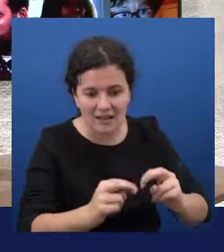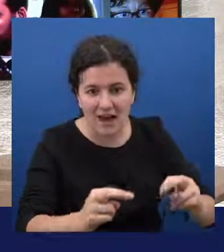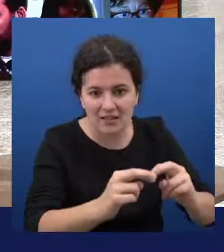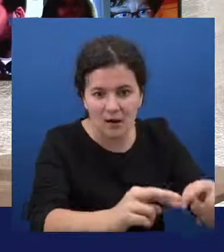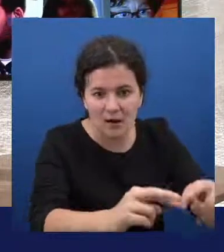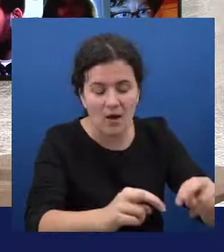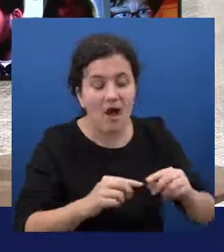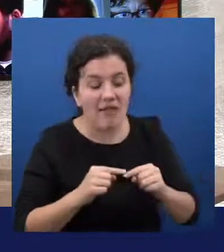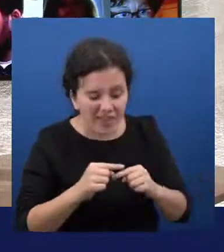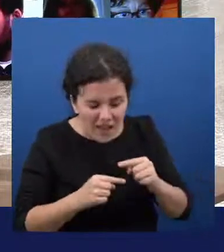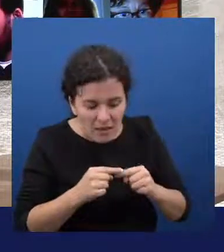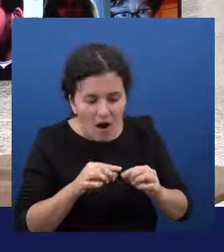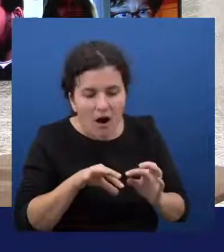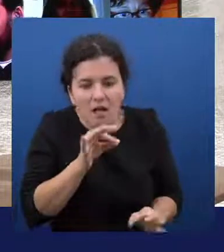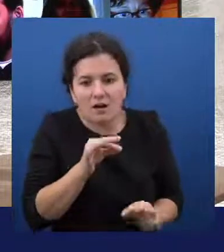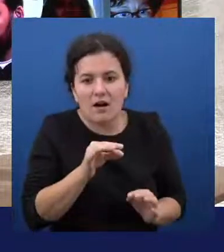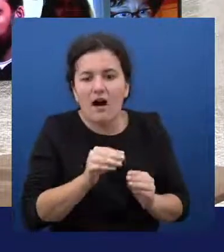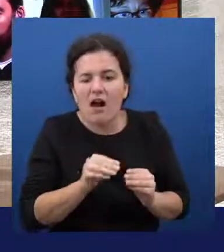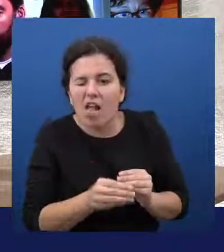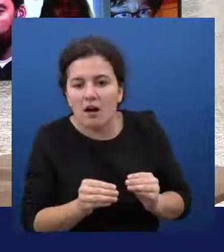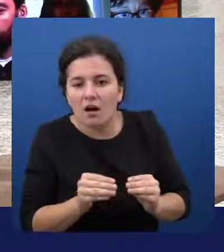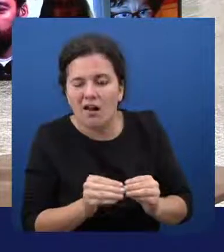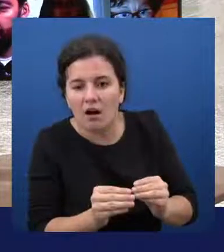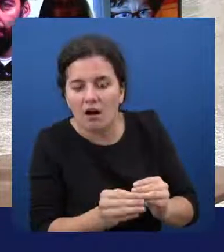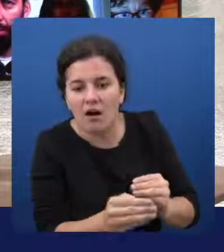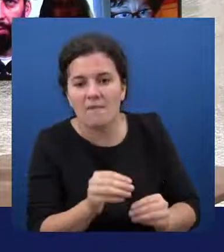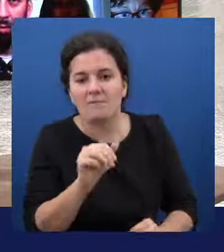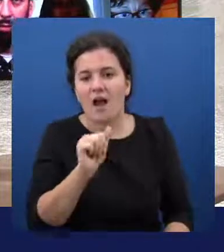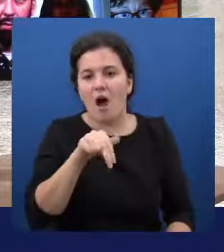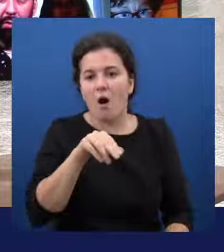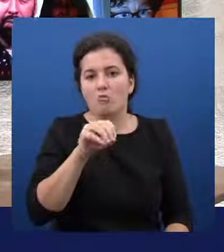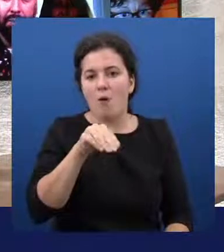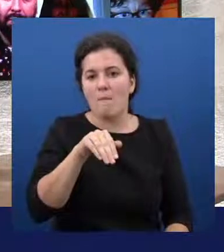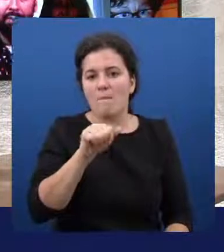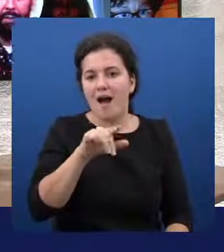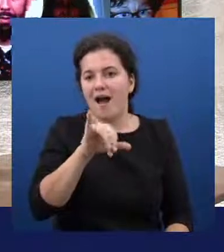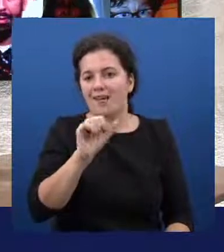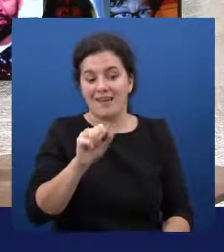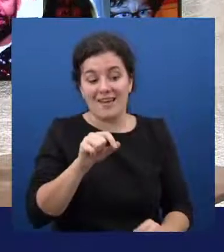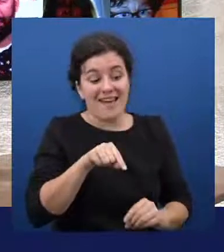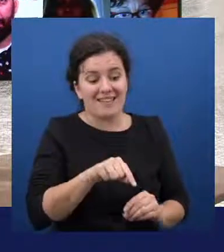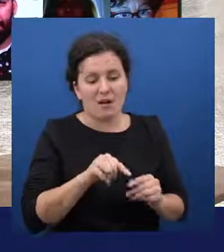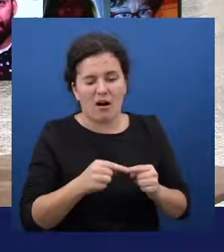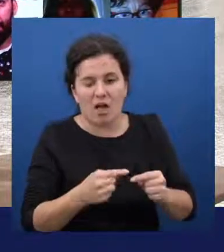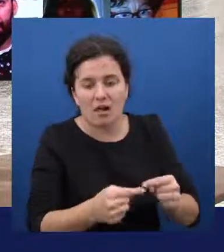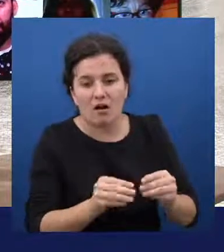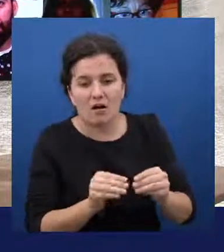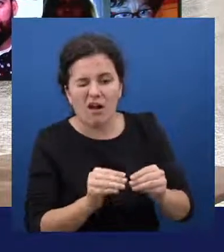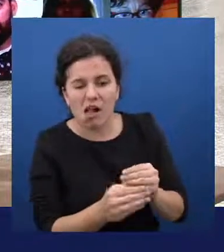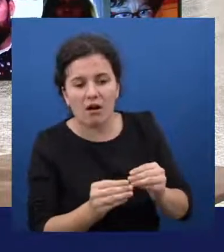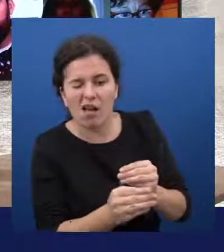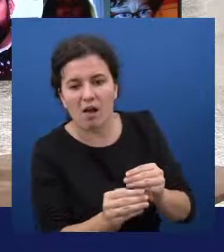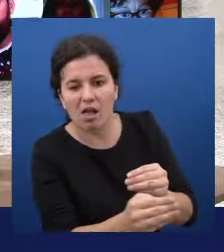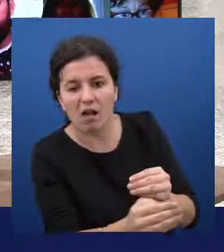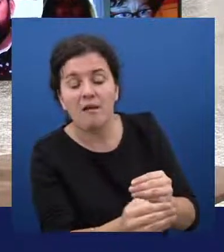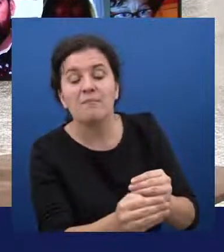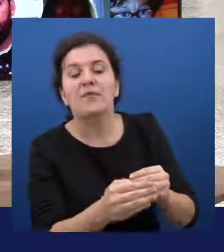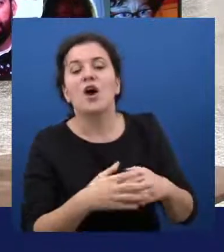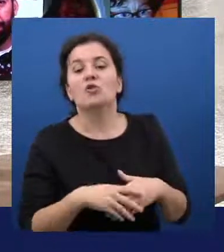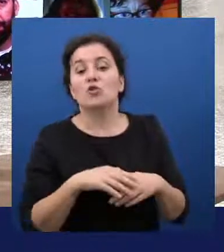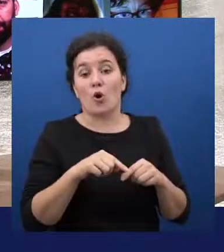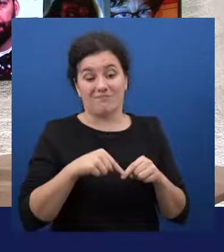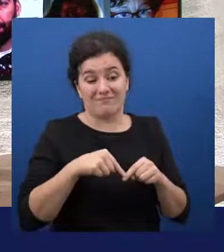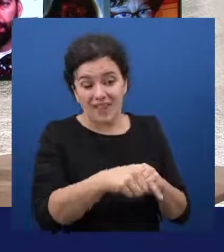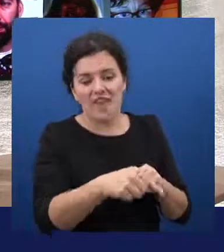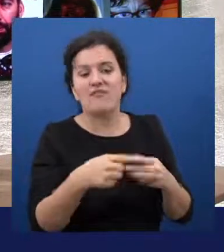Anomaly Detector. And also we can connect it to different notifications. So it